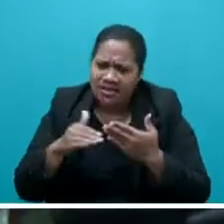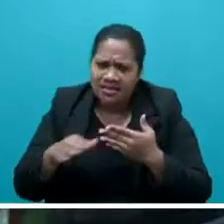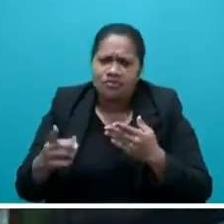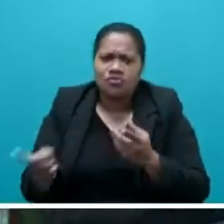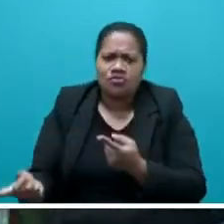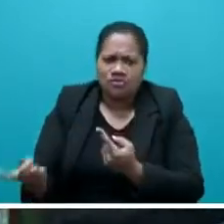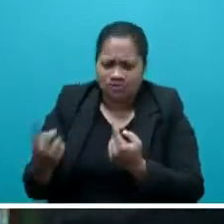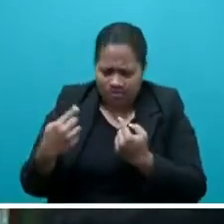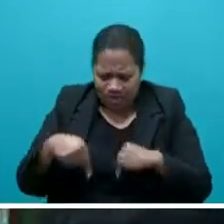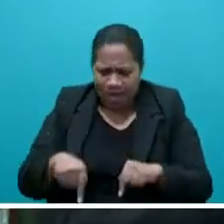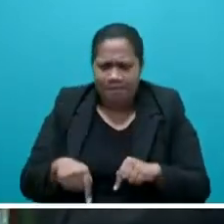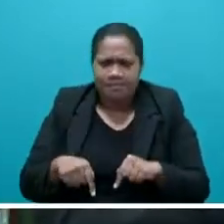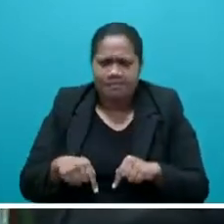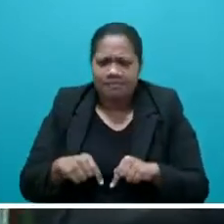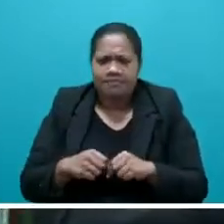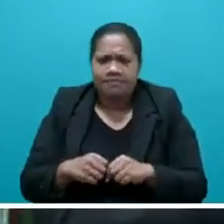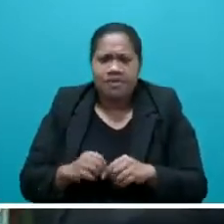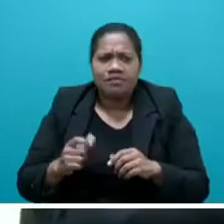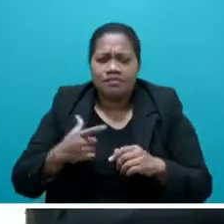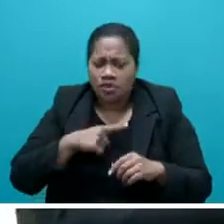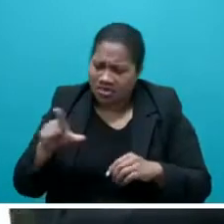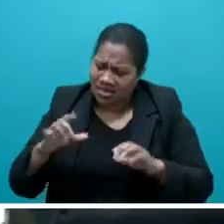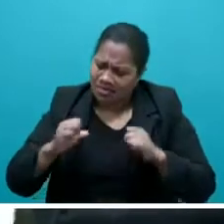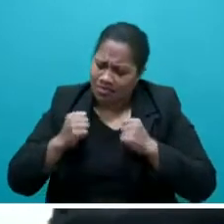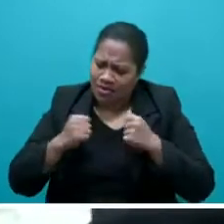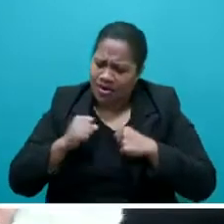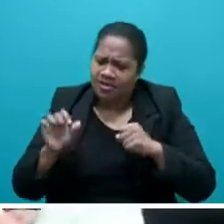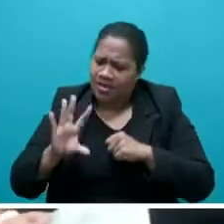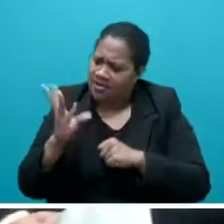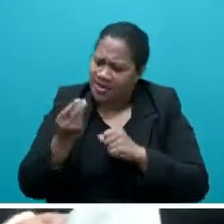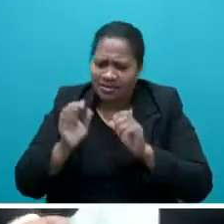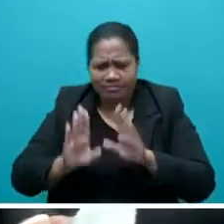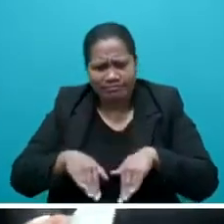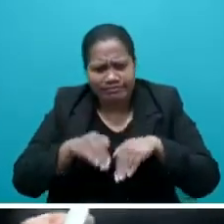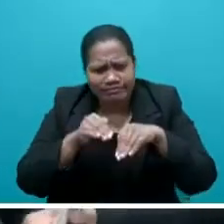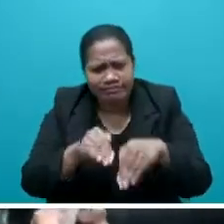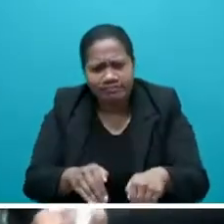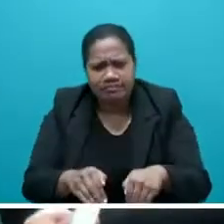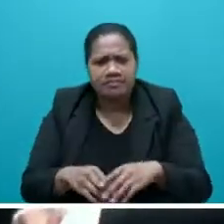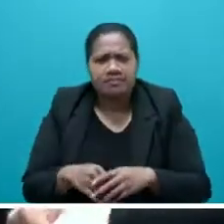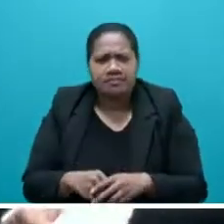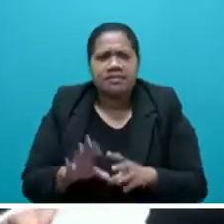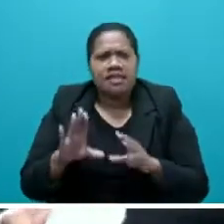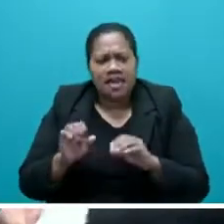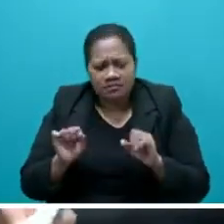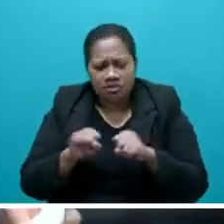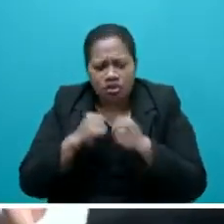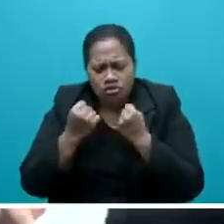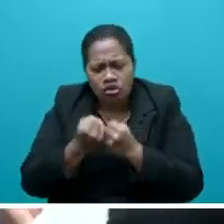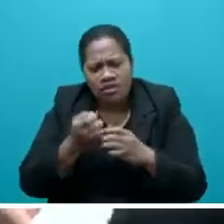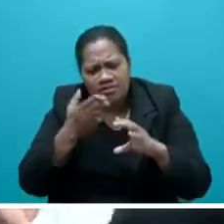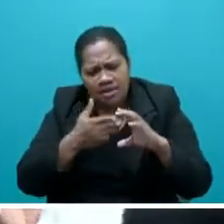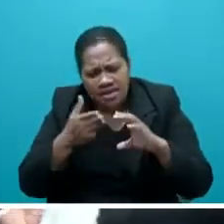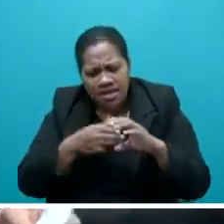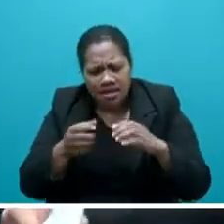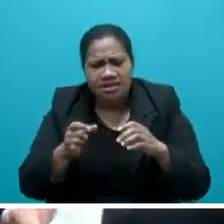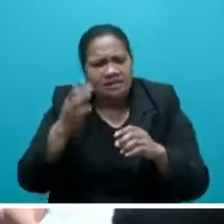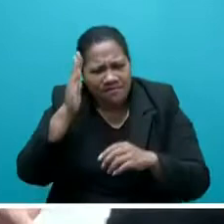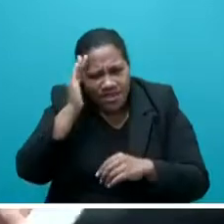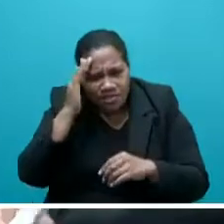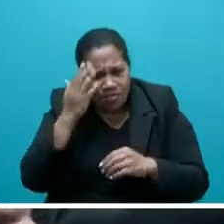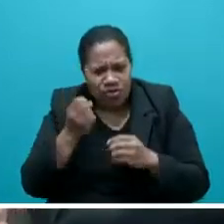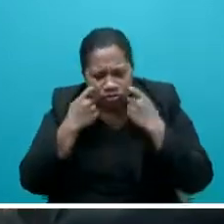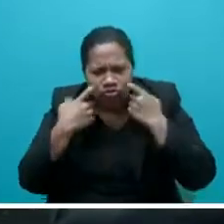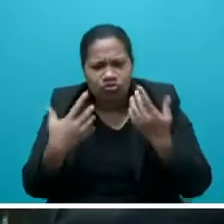very proud. We were also very proud that they participated. We had social media posts. Everybody's commenting, saying what a wonderful thing, proud to